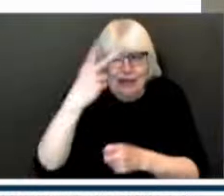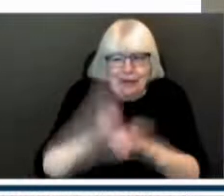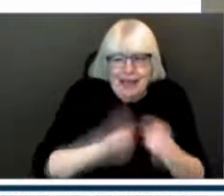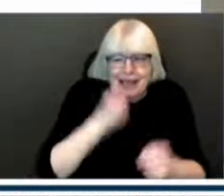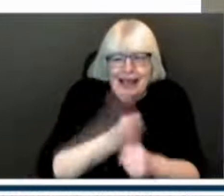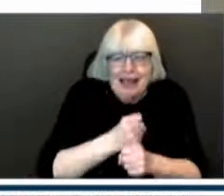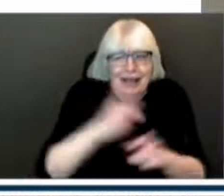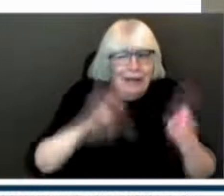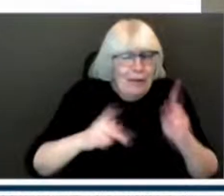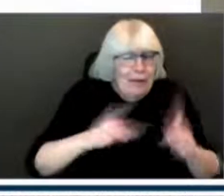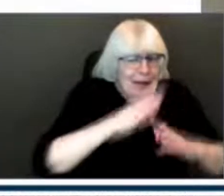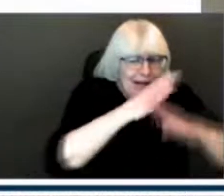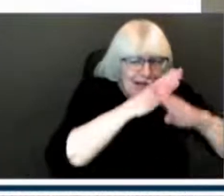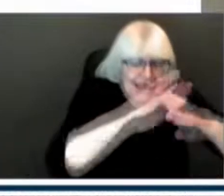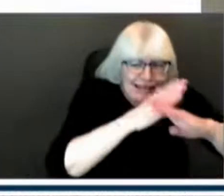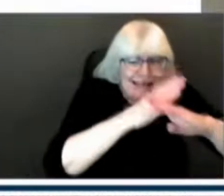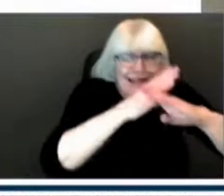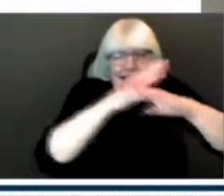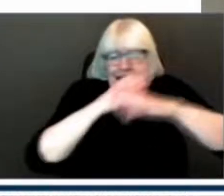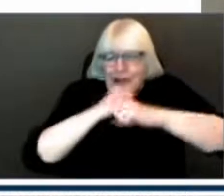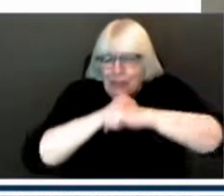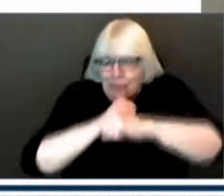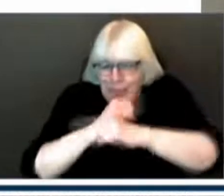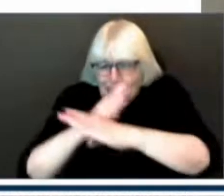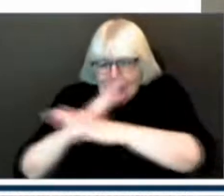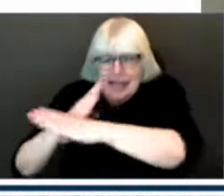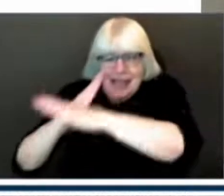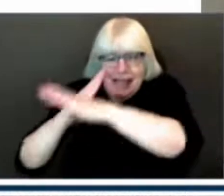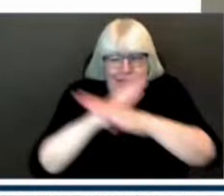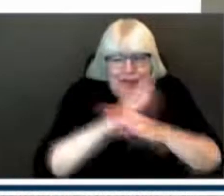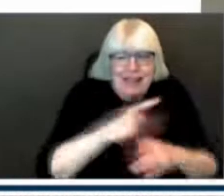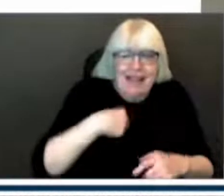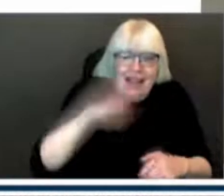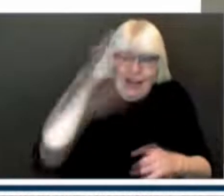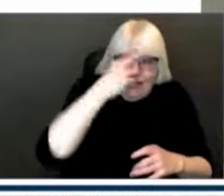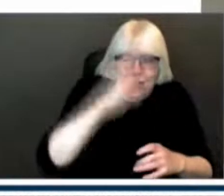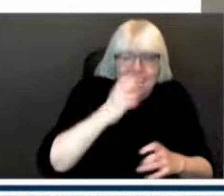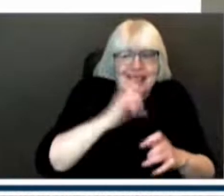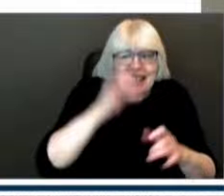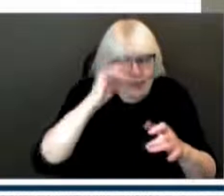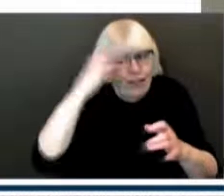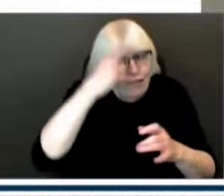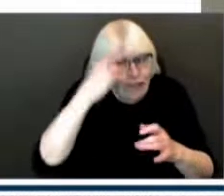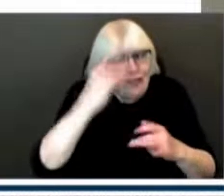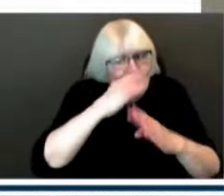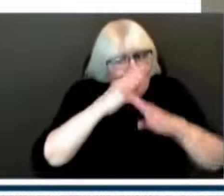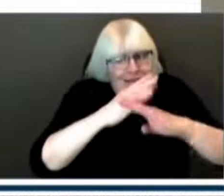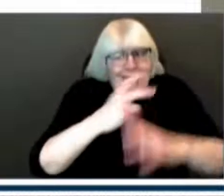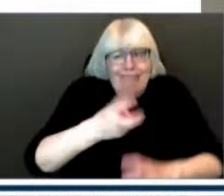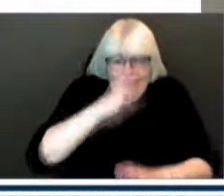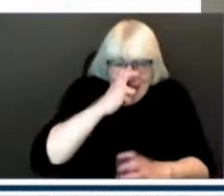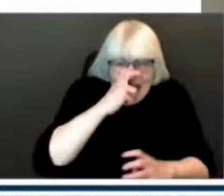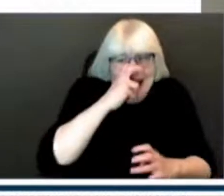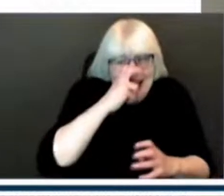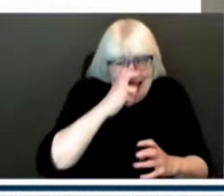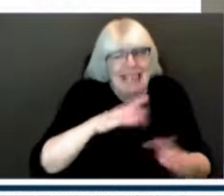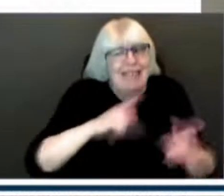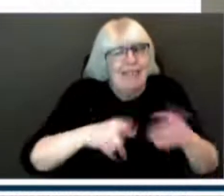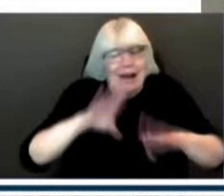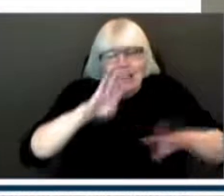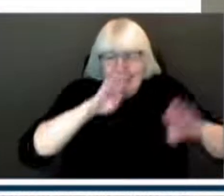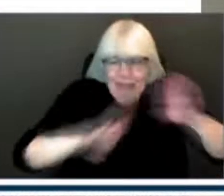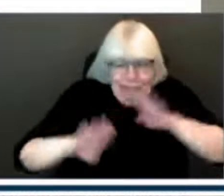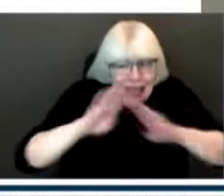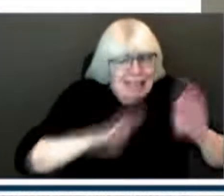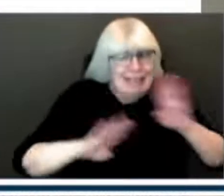rules, things that have been frustrating but absolutely necessary. Today, I'm optimistic that things are improving,